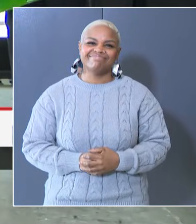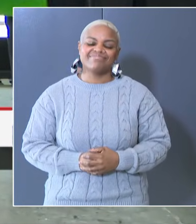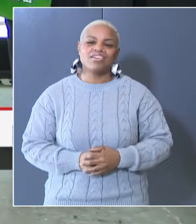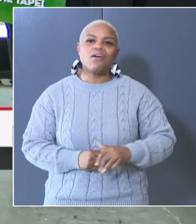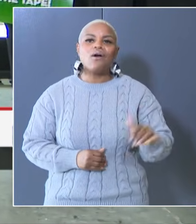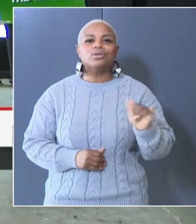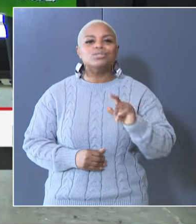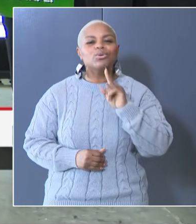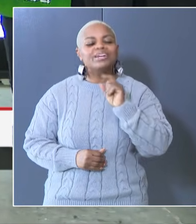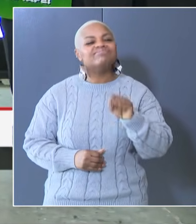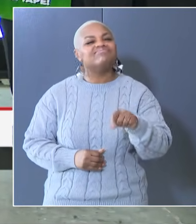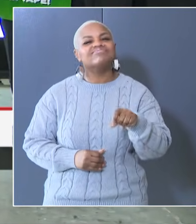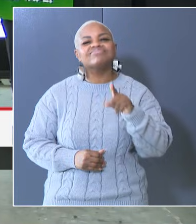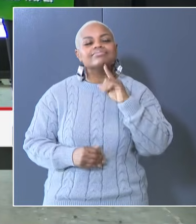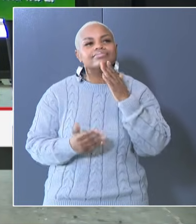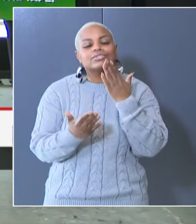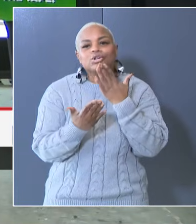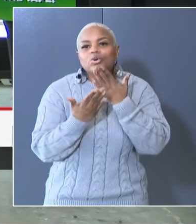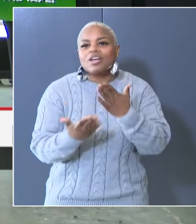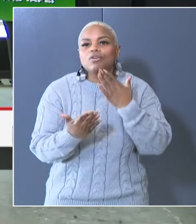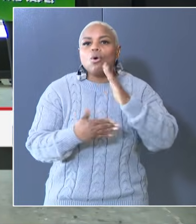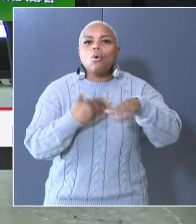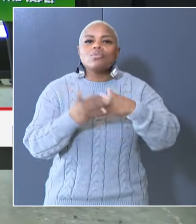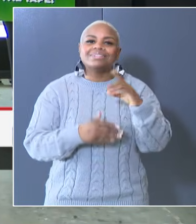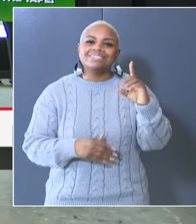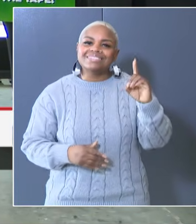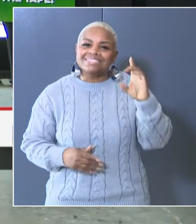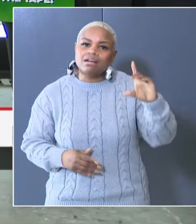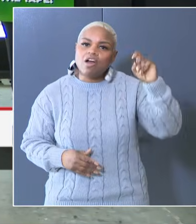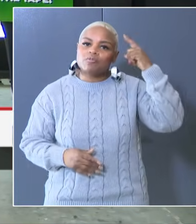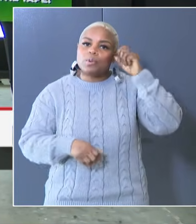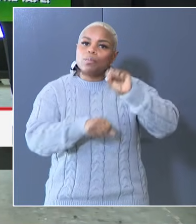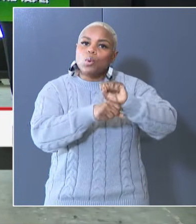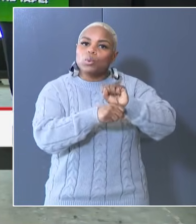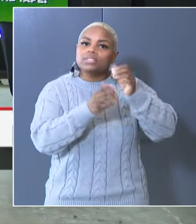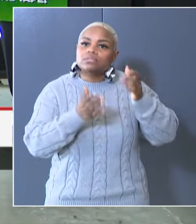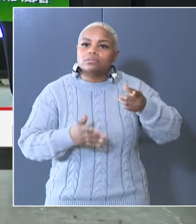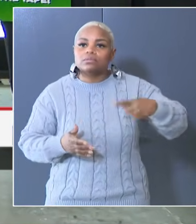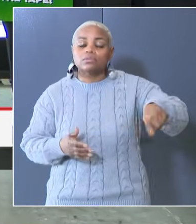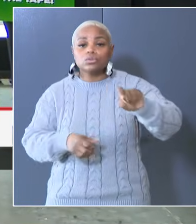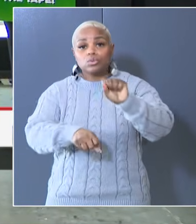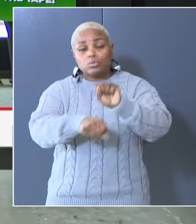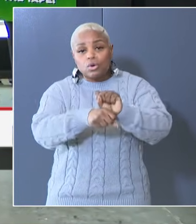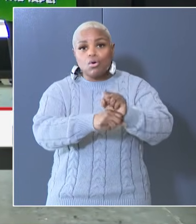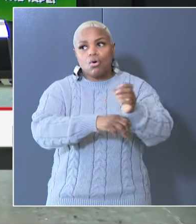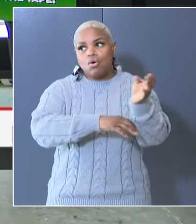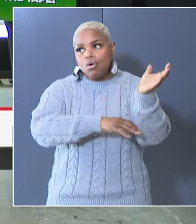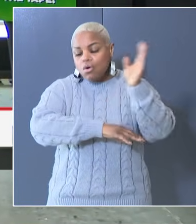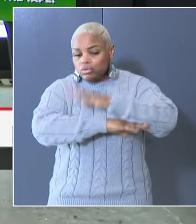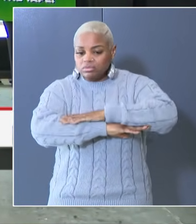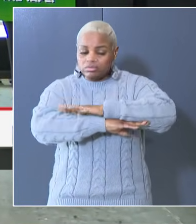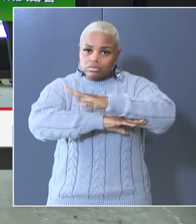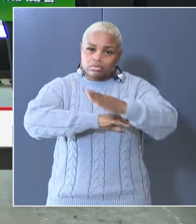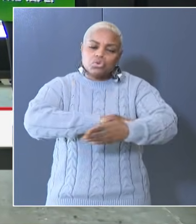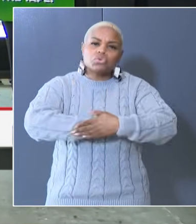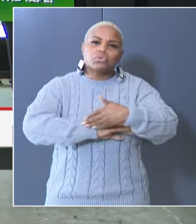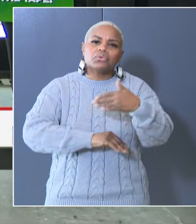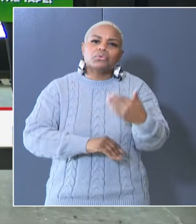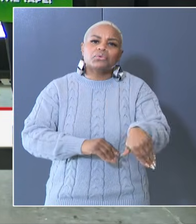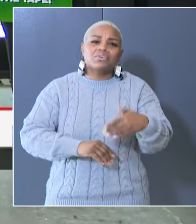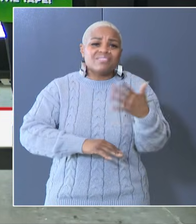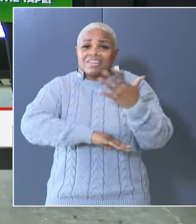to all the DC government workers who have been at it round the clock for the last 5 to 6 days